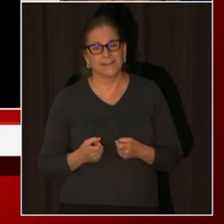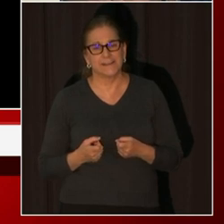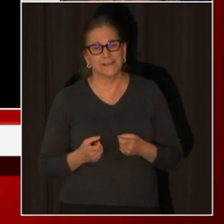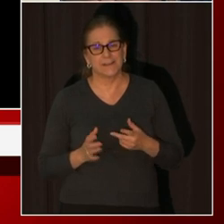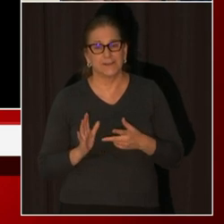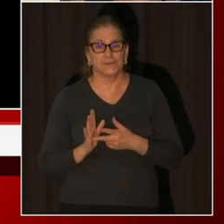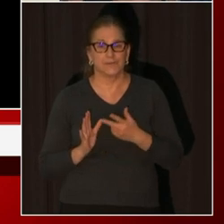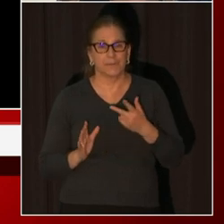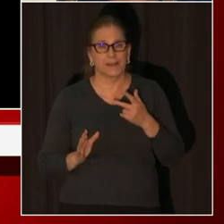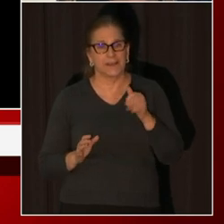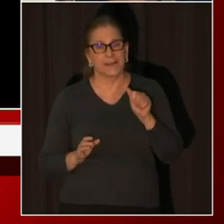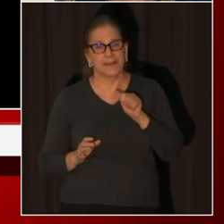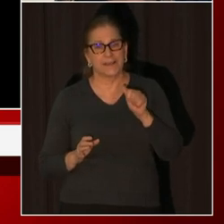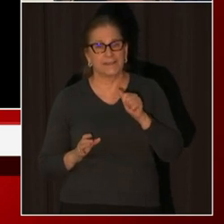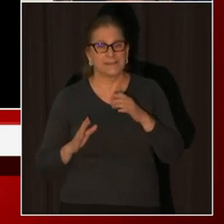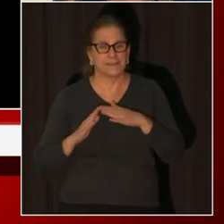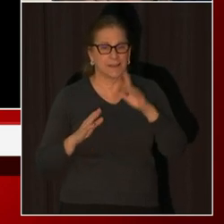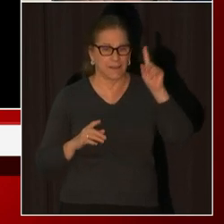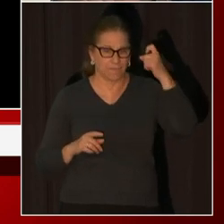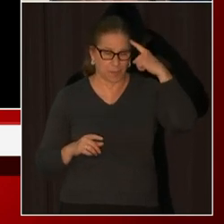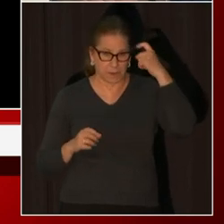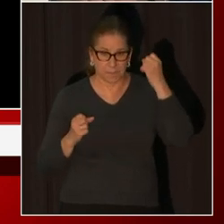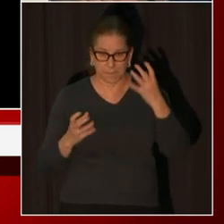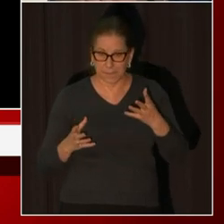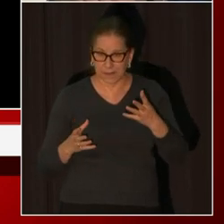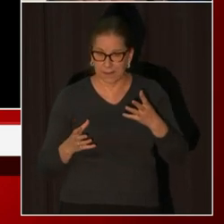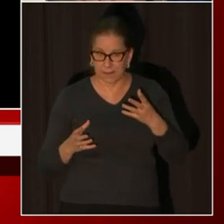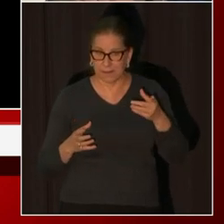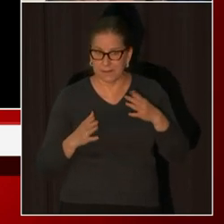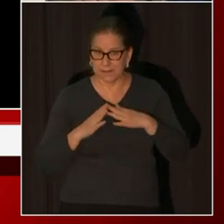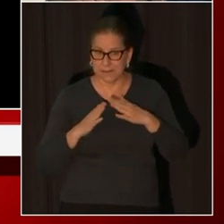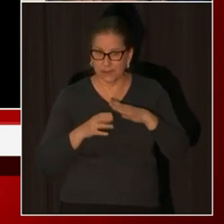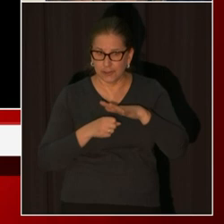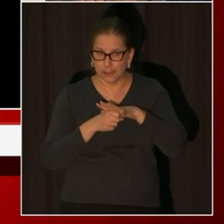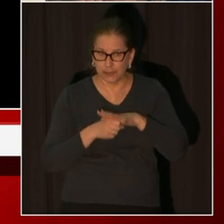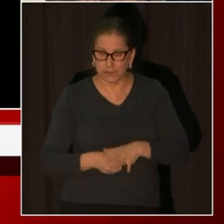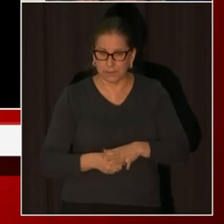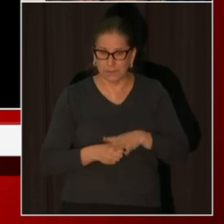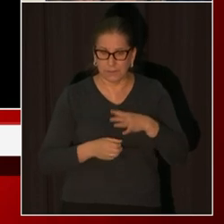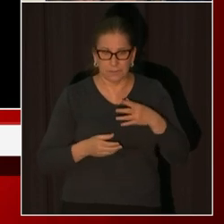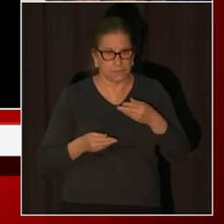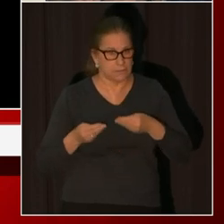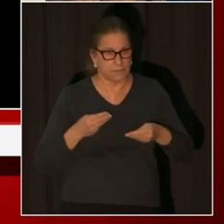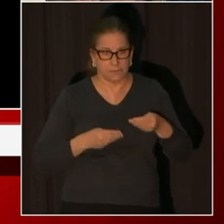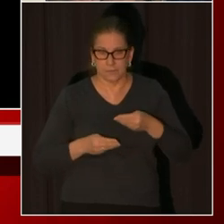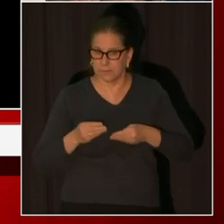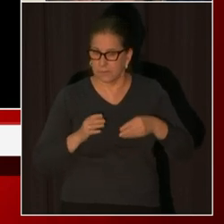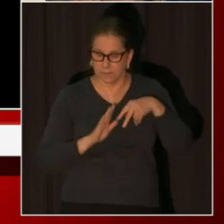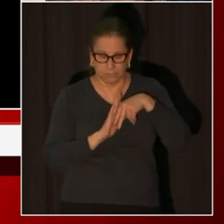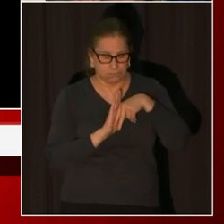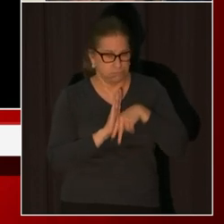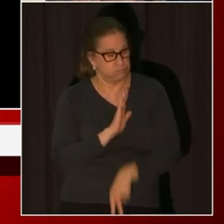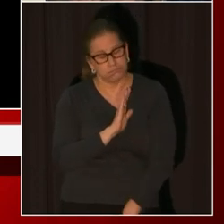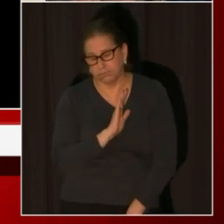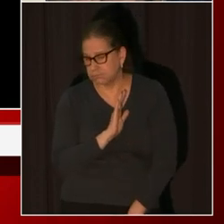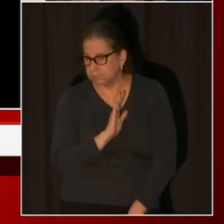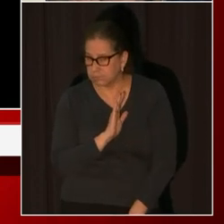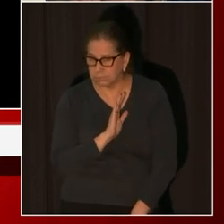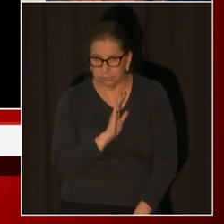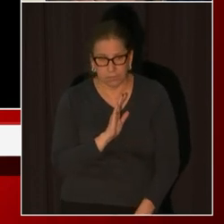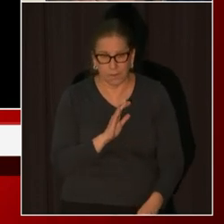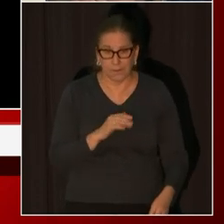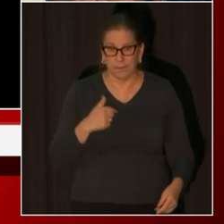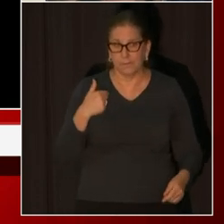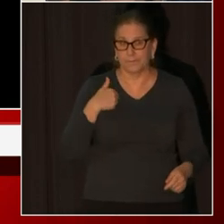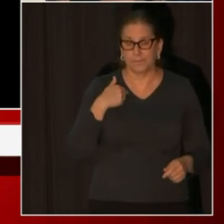of cities are stressed and their budget's going to look a lot worse than what you saw in this presentation today. And the comment we got from bankers